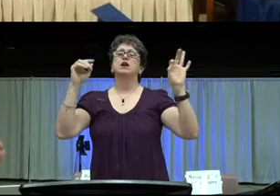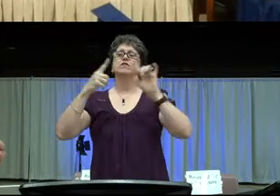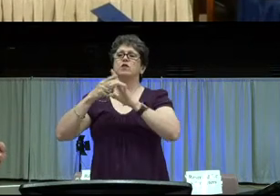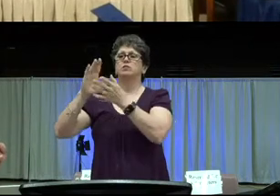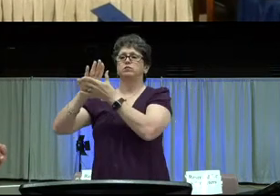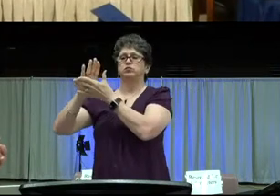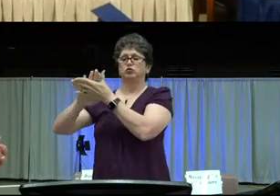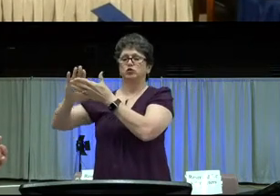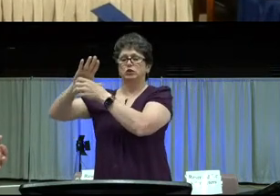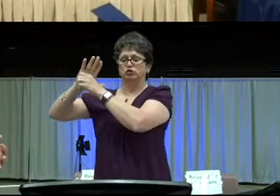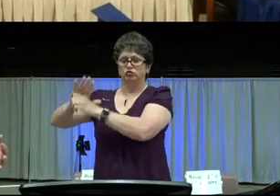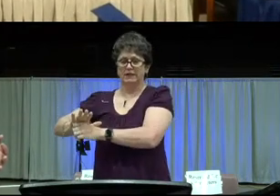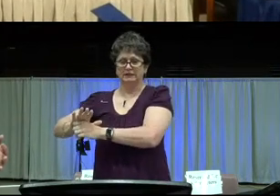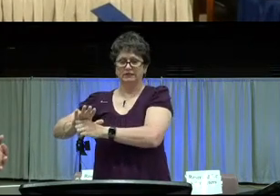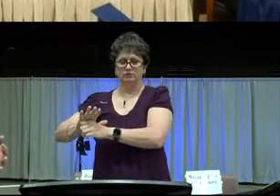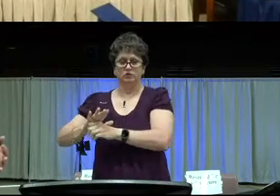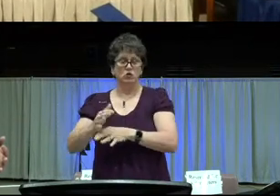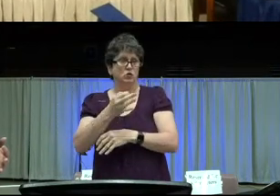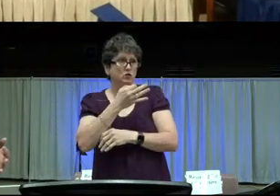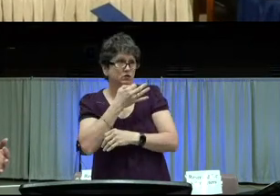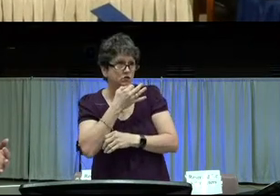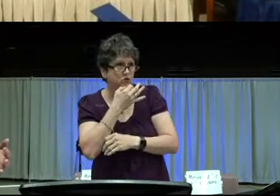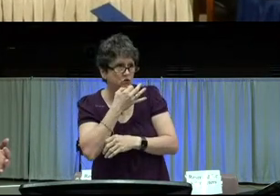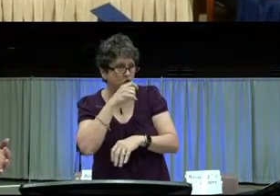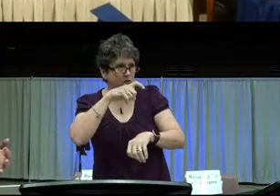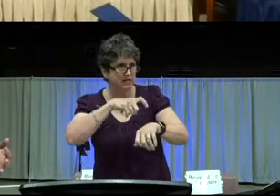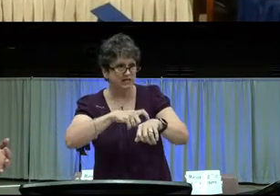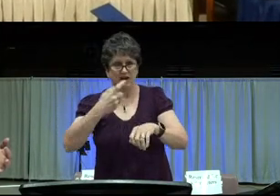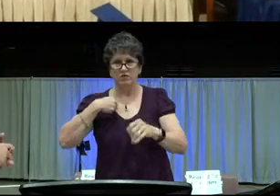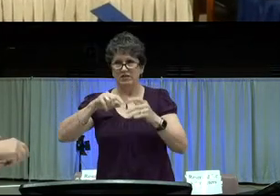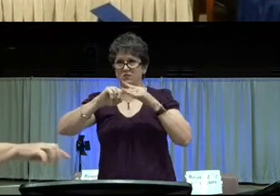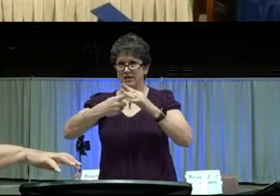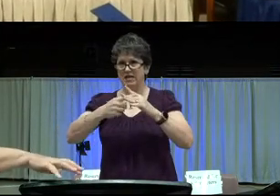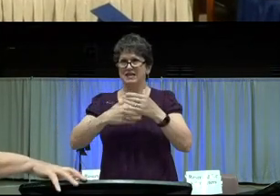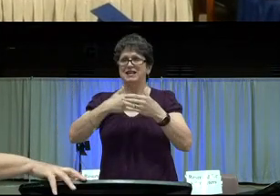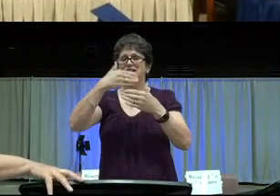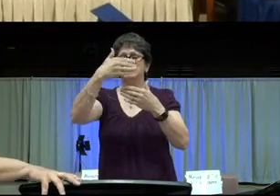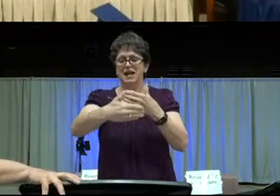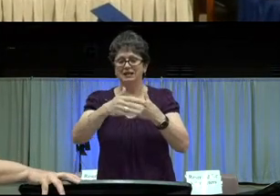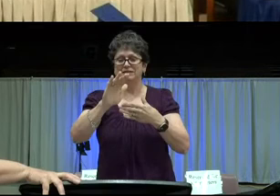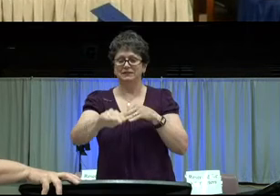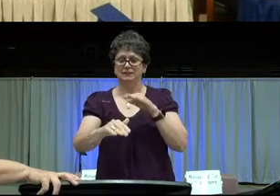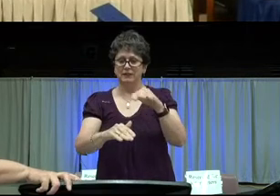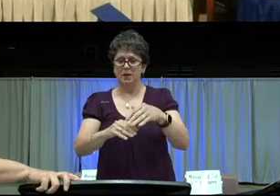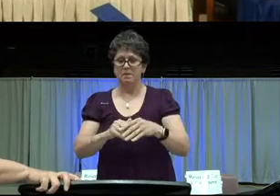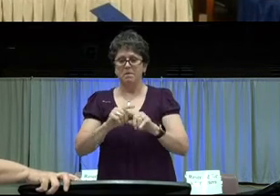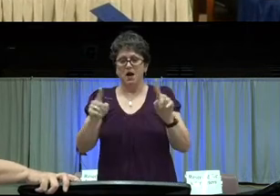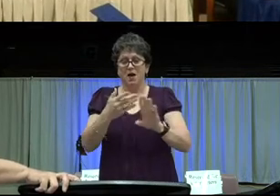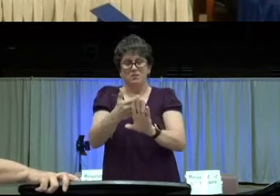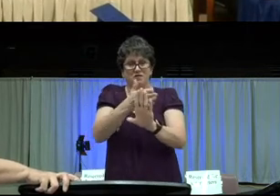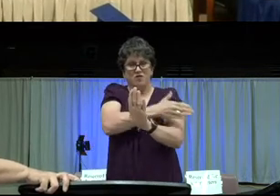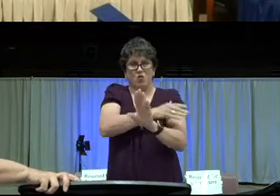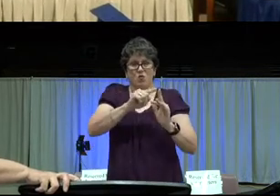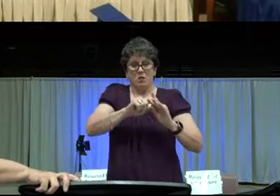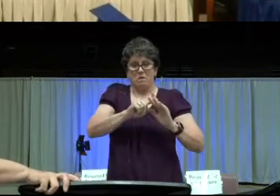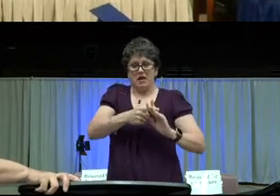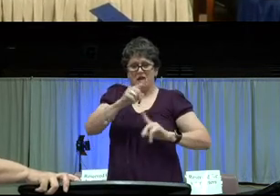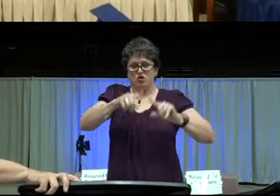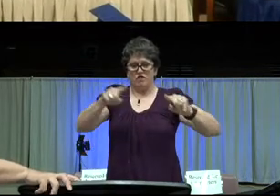stress. Soon it will be time for us to begin our next step. But before we begin our various